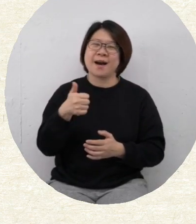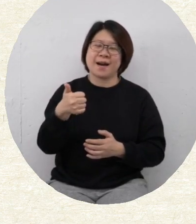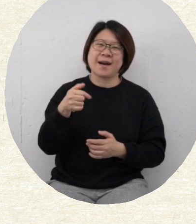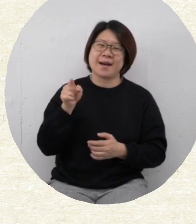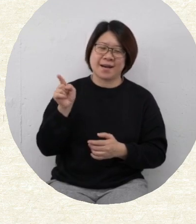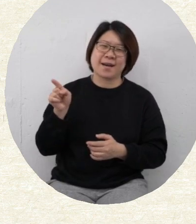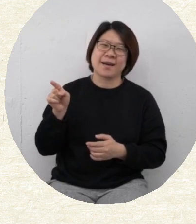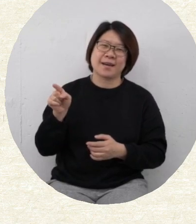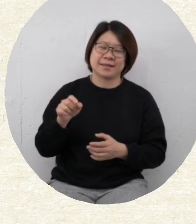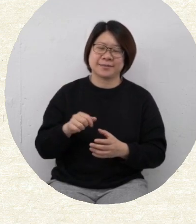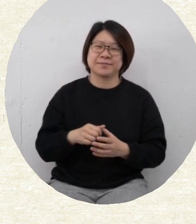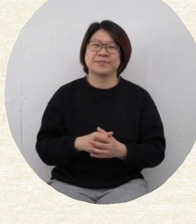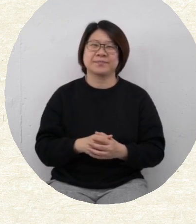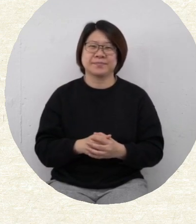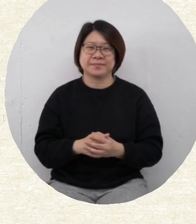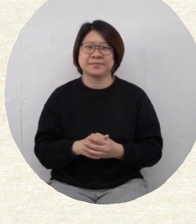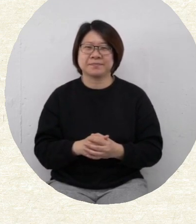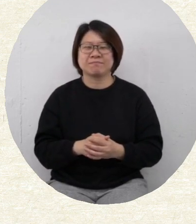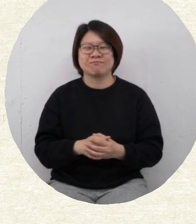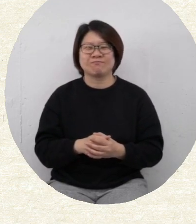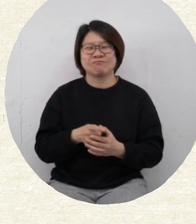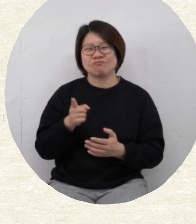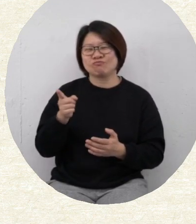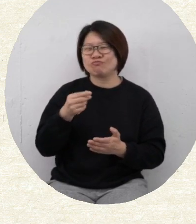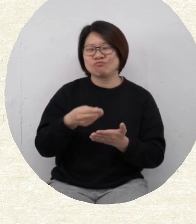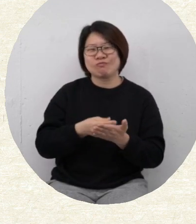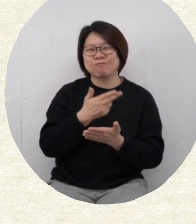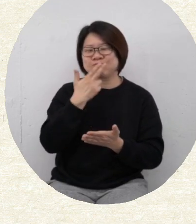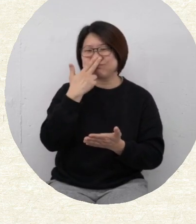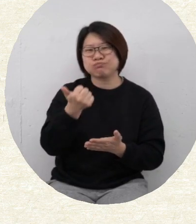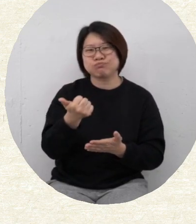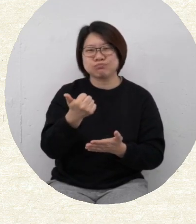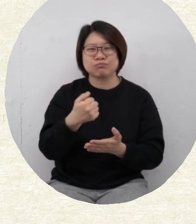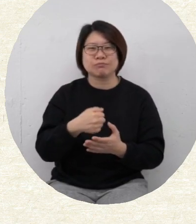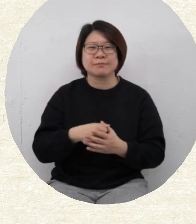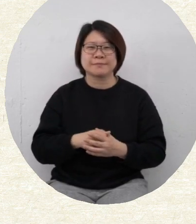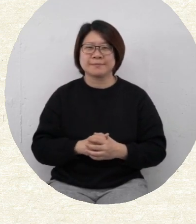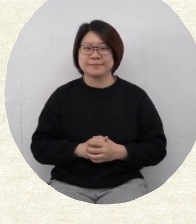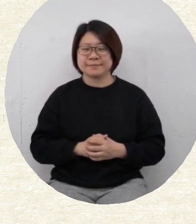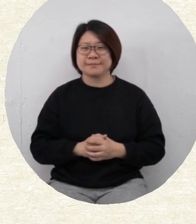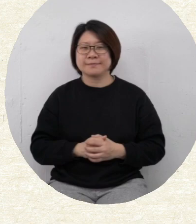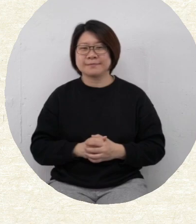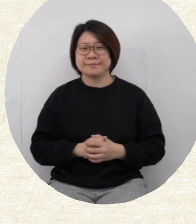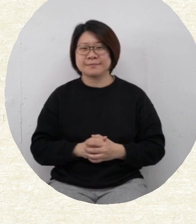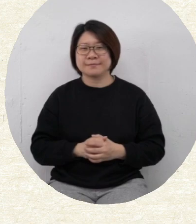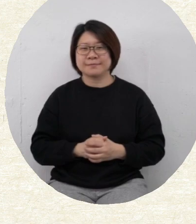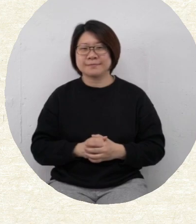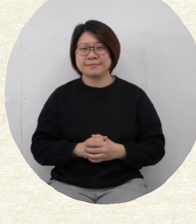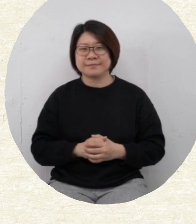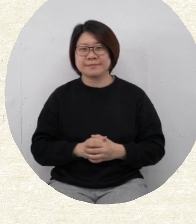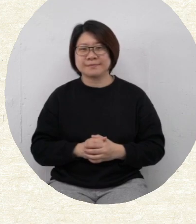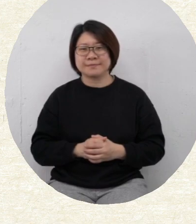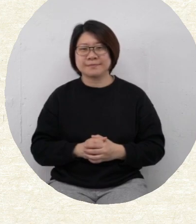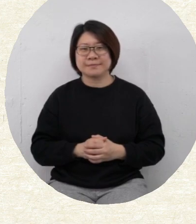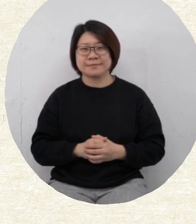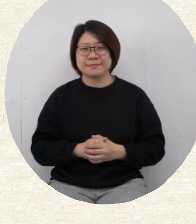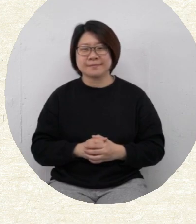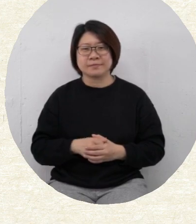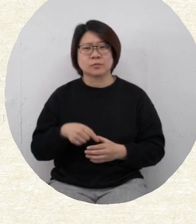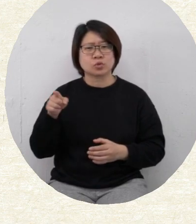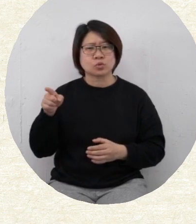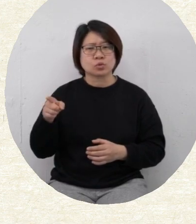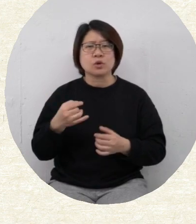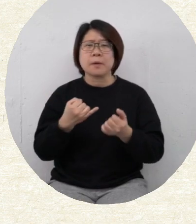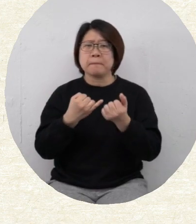Okay, this is a Chinese painter, Chang Yu. Oh,